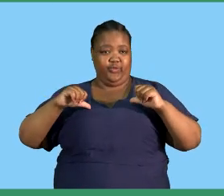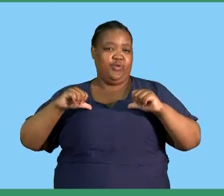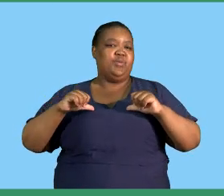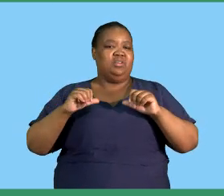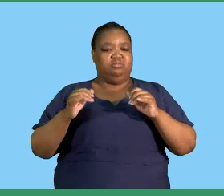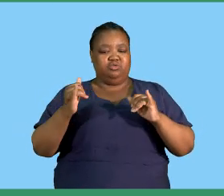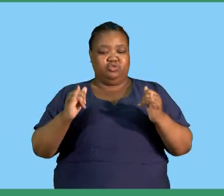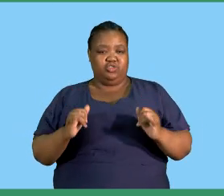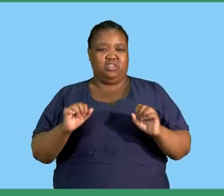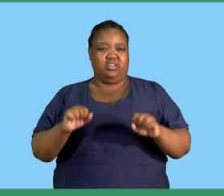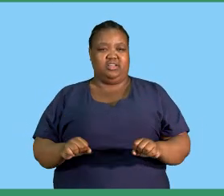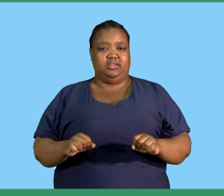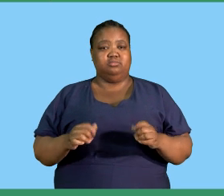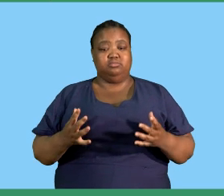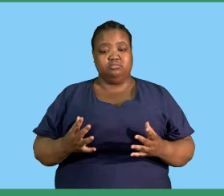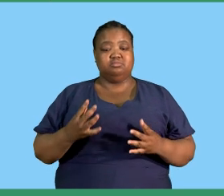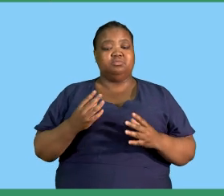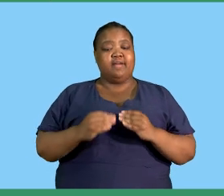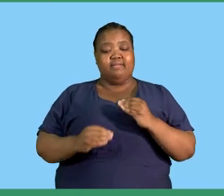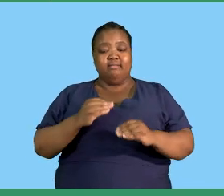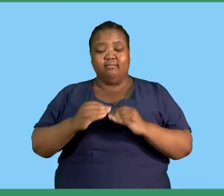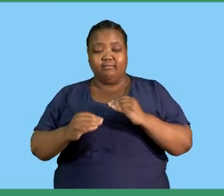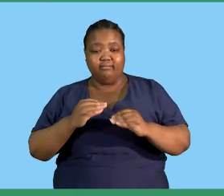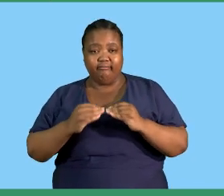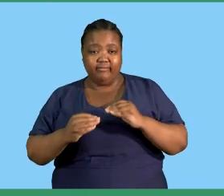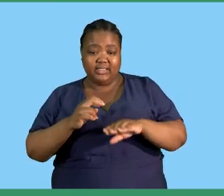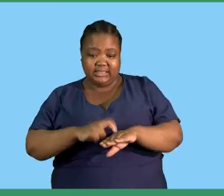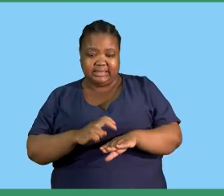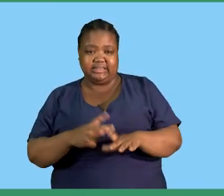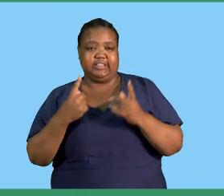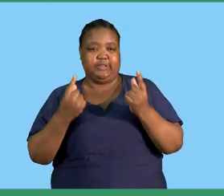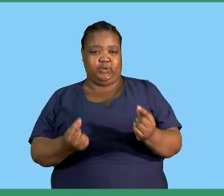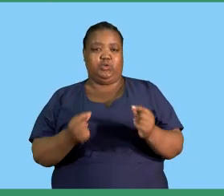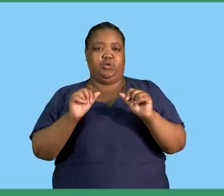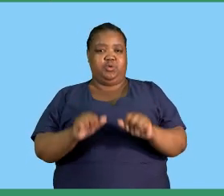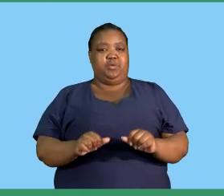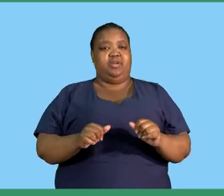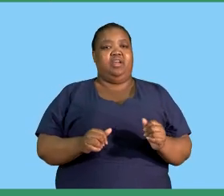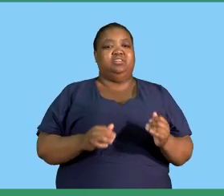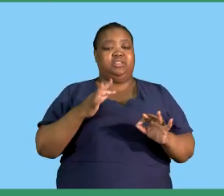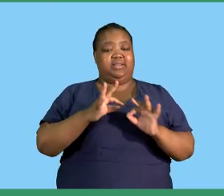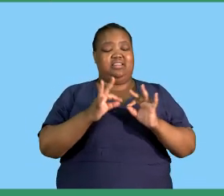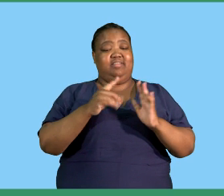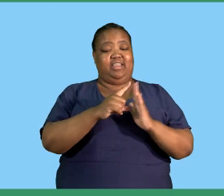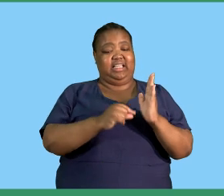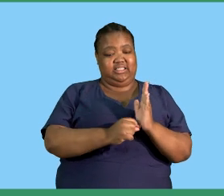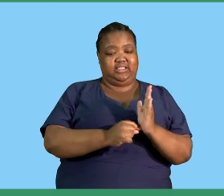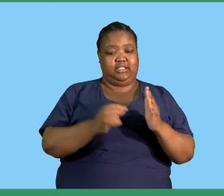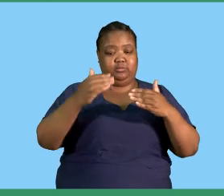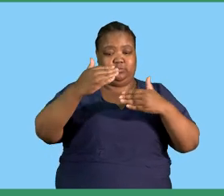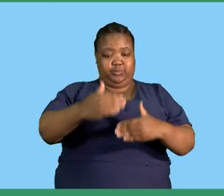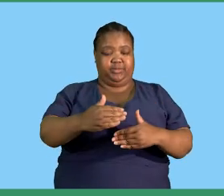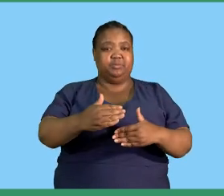corrective action where necessary. Still under the steps in strategy evaluation, we're going to set specific dates for control